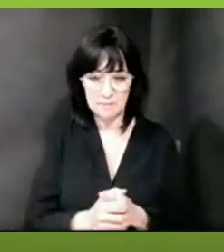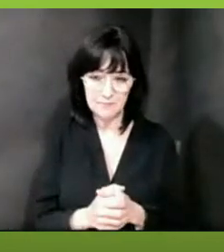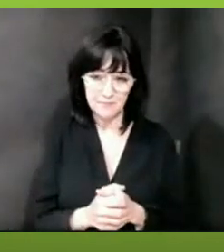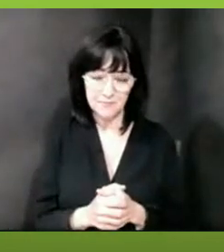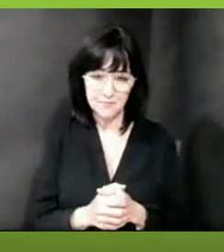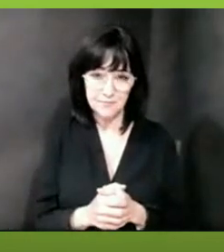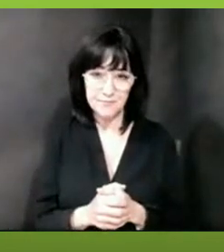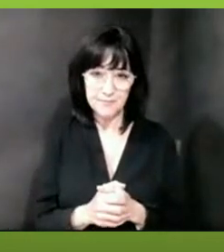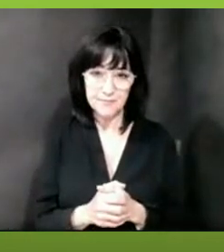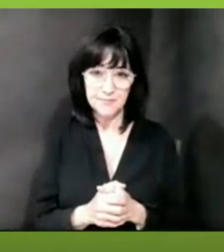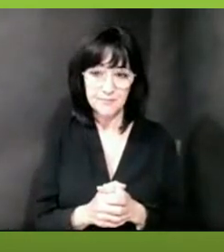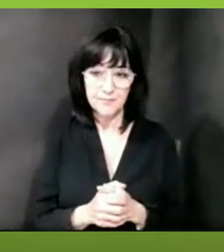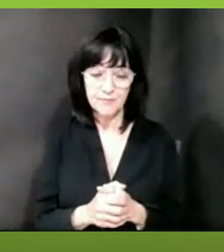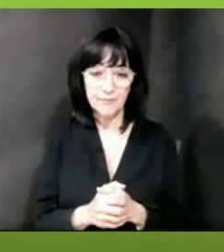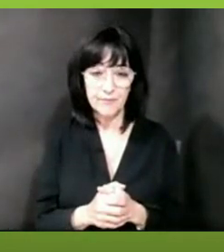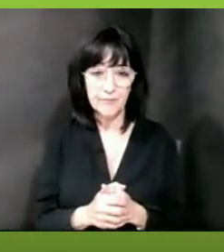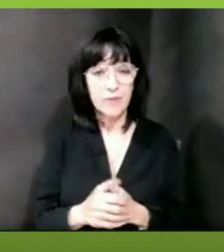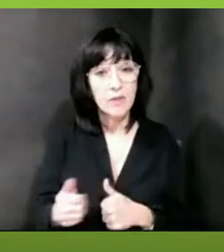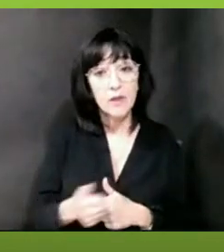The